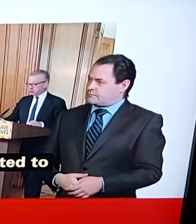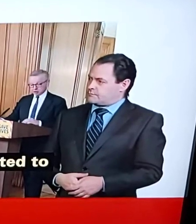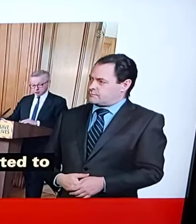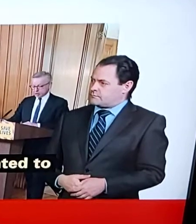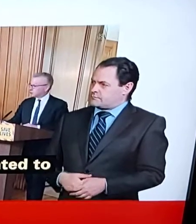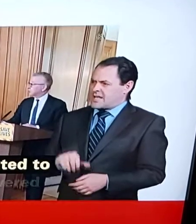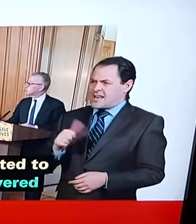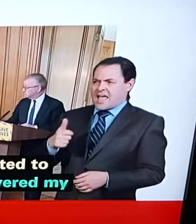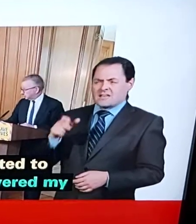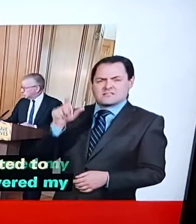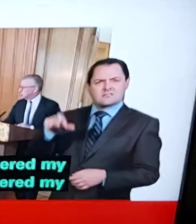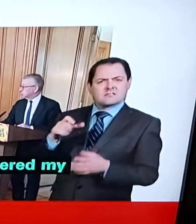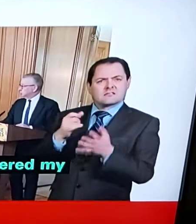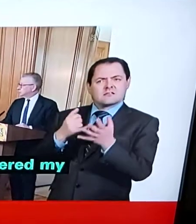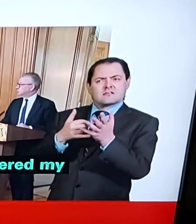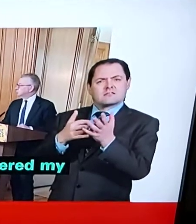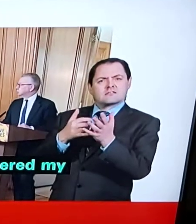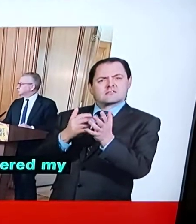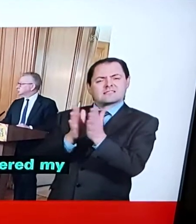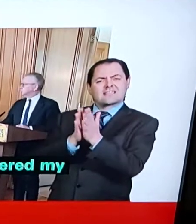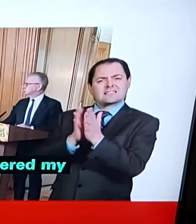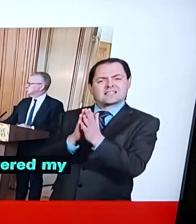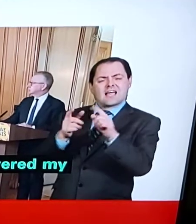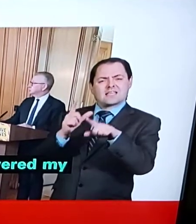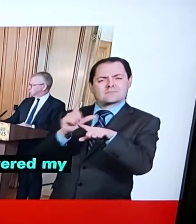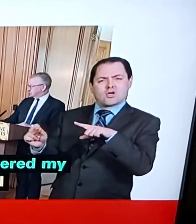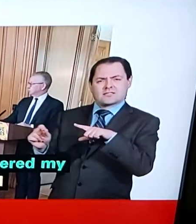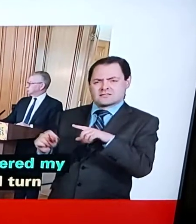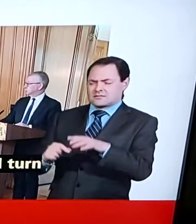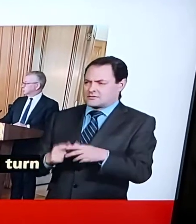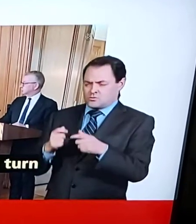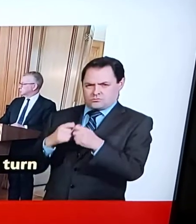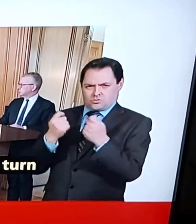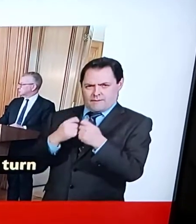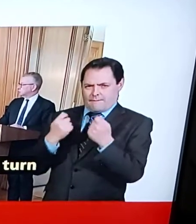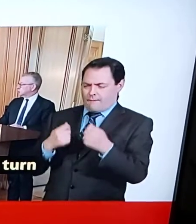David Maddox of the Sunday Express now. Good afternoon.